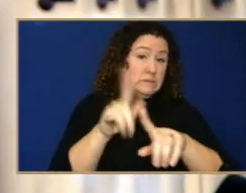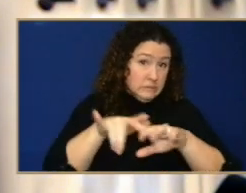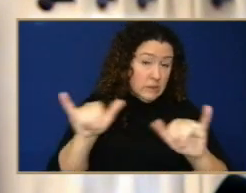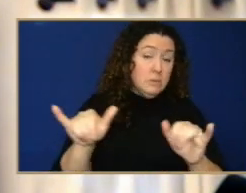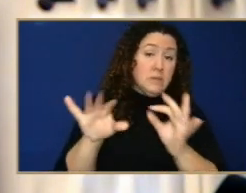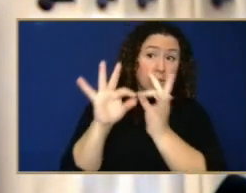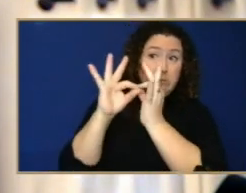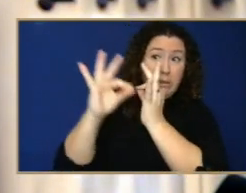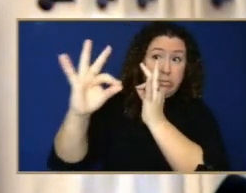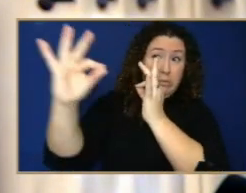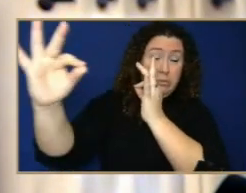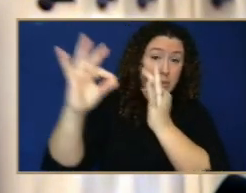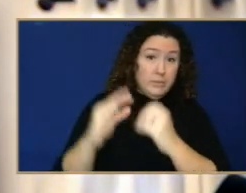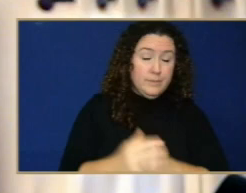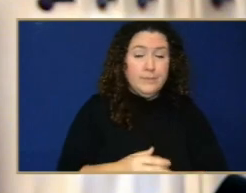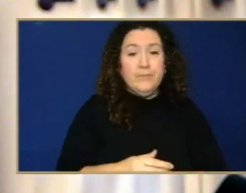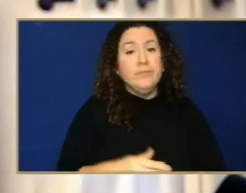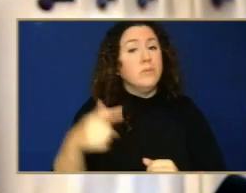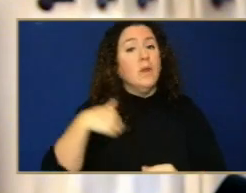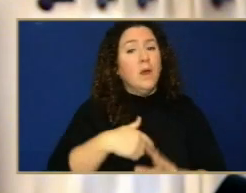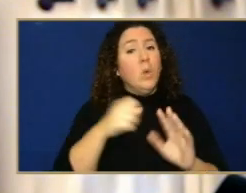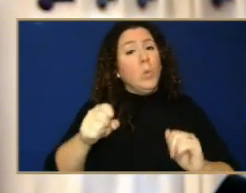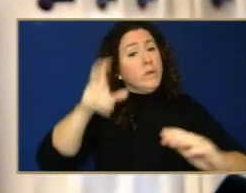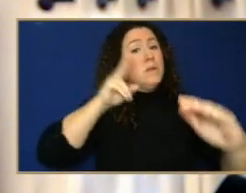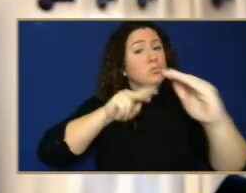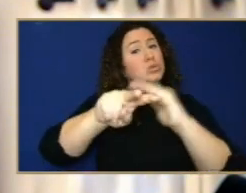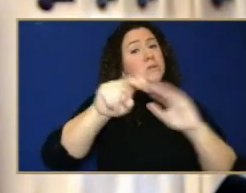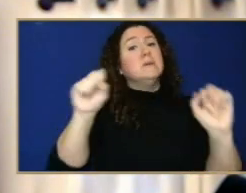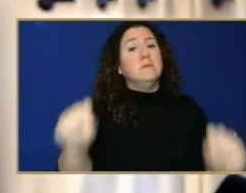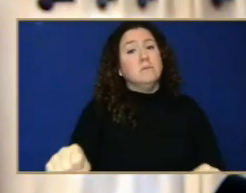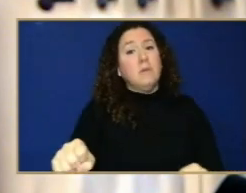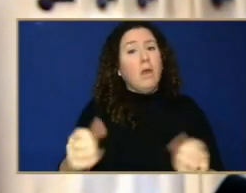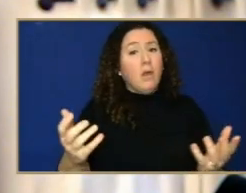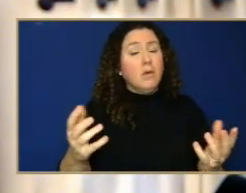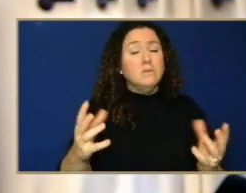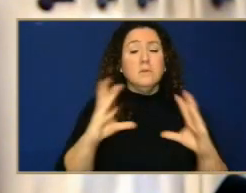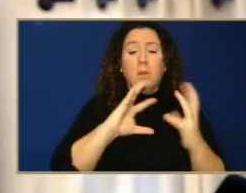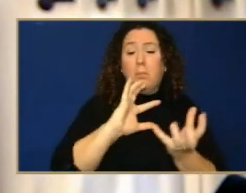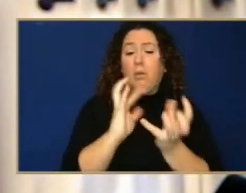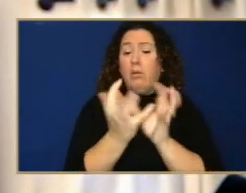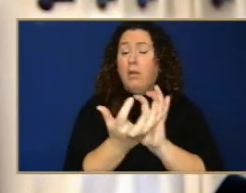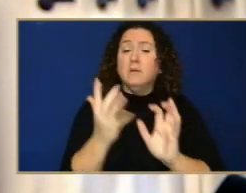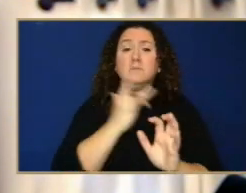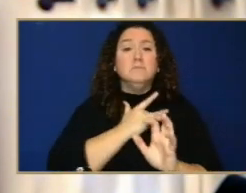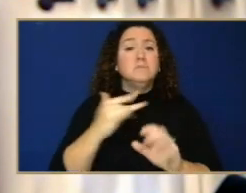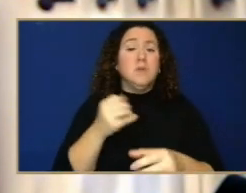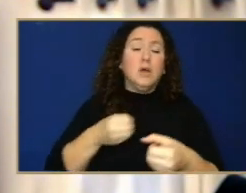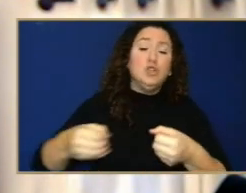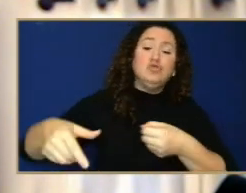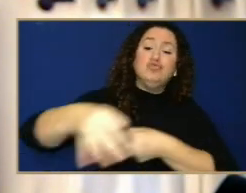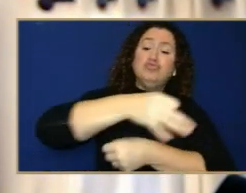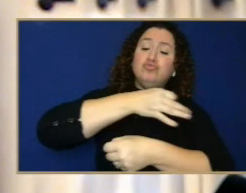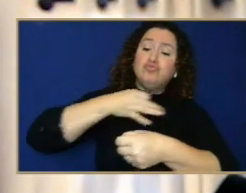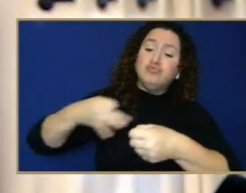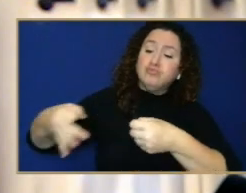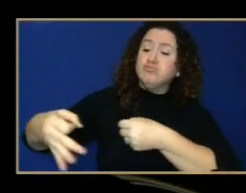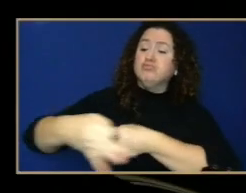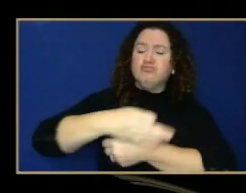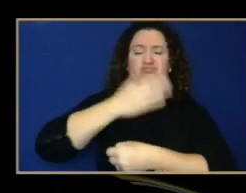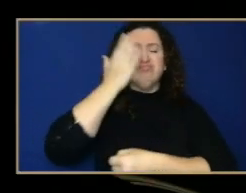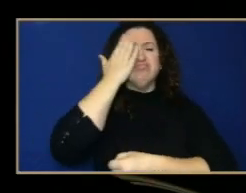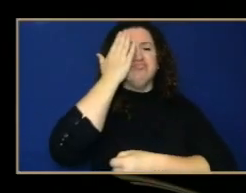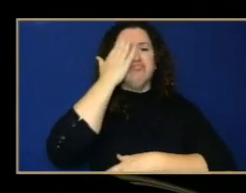know, because it's a very the motions of the planets are very well understood. We'll be able to predict when that happens, but it's not going to be anytime